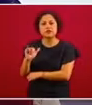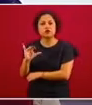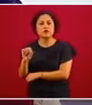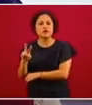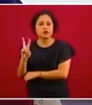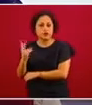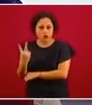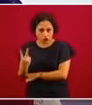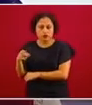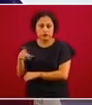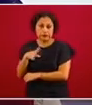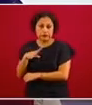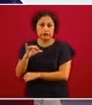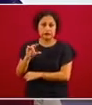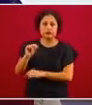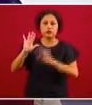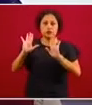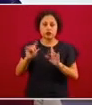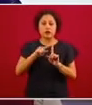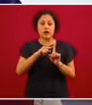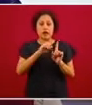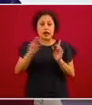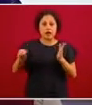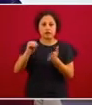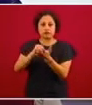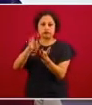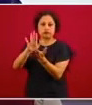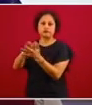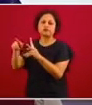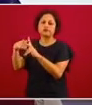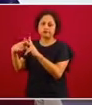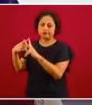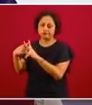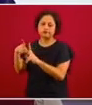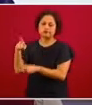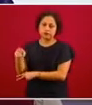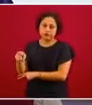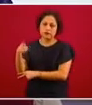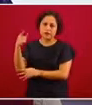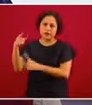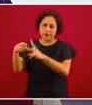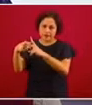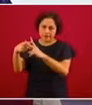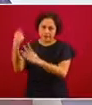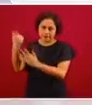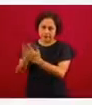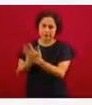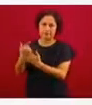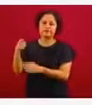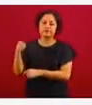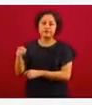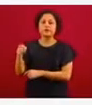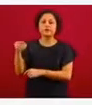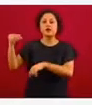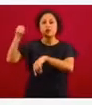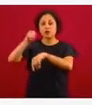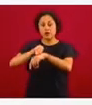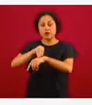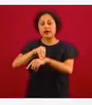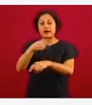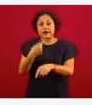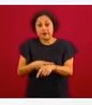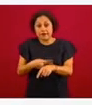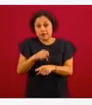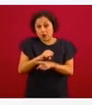secretion. Then we analyze it and we wait for the results. The ones that come out positive are